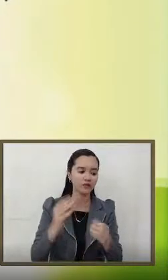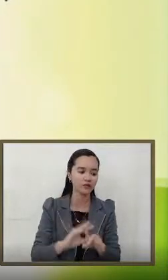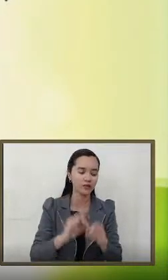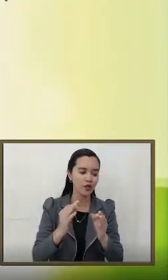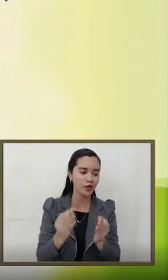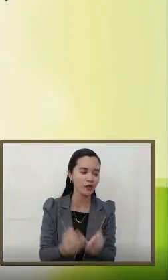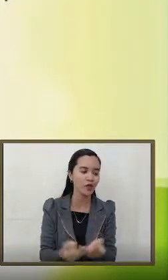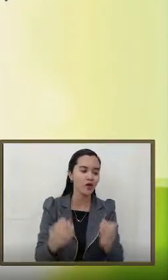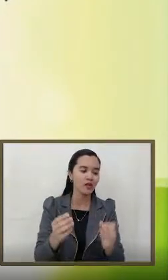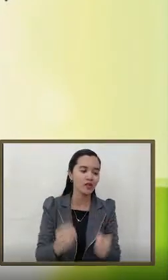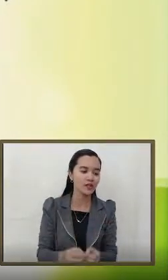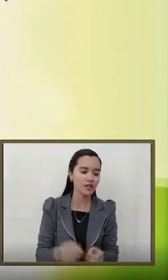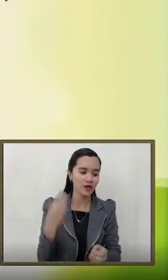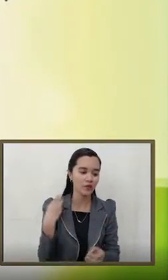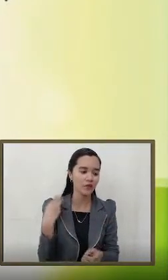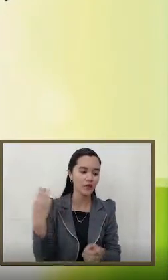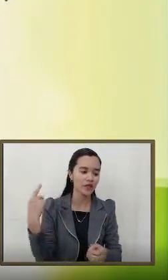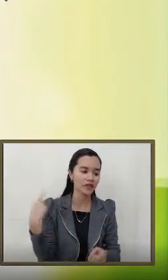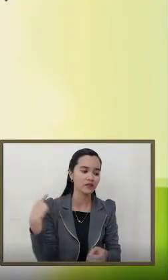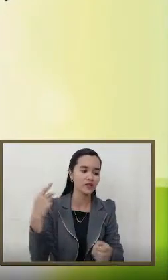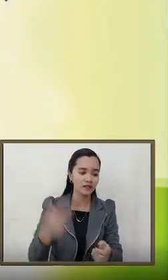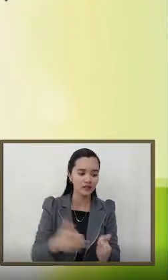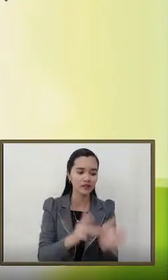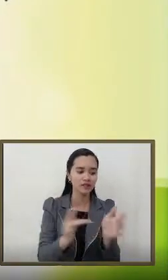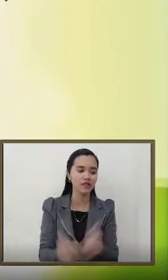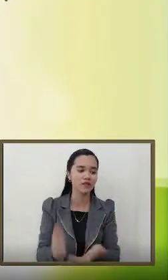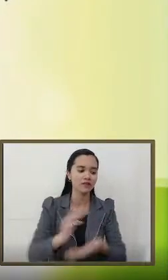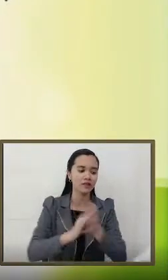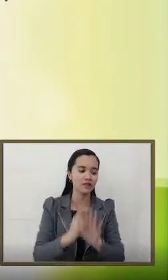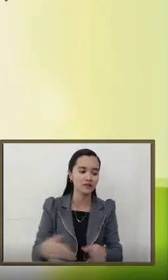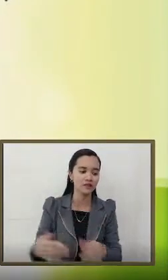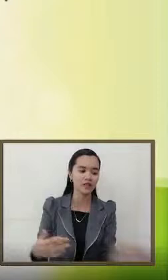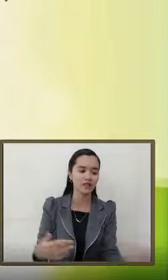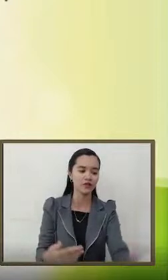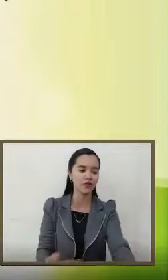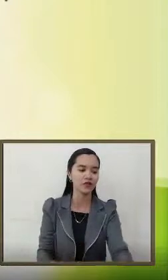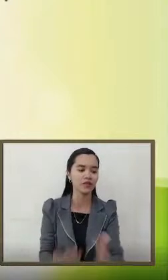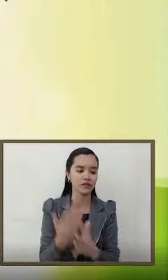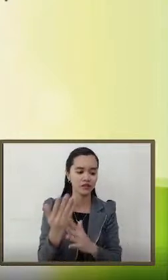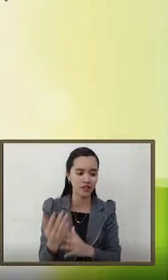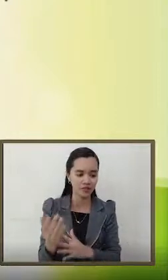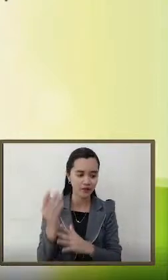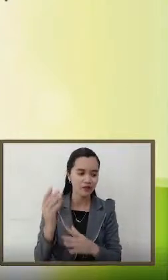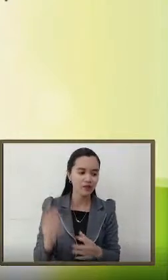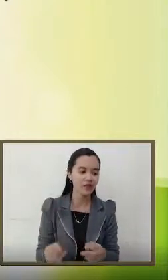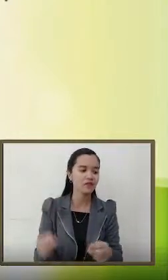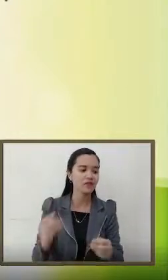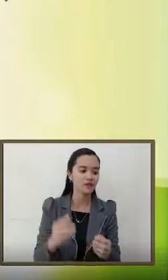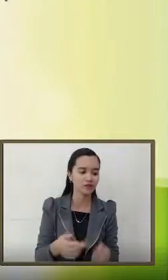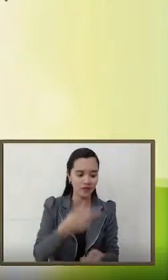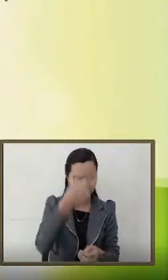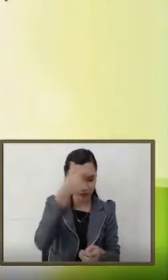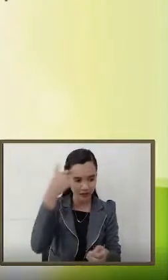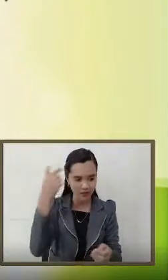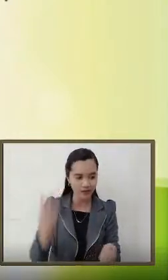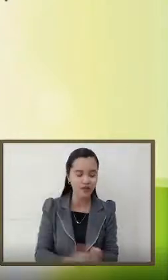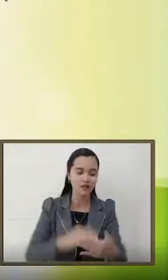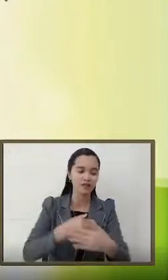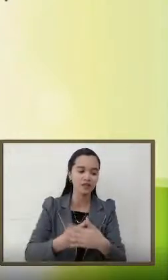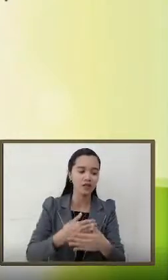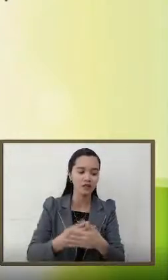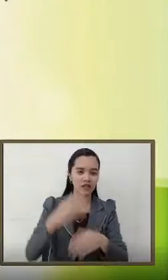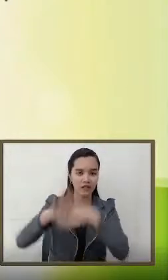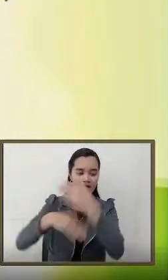sweet communion here have we. He gently leads me with his hand, for this is